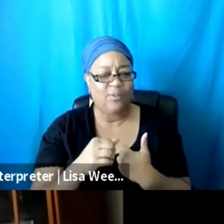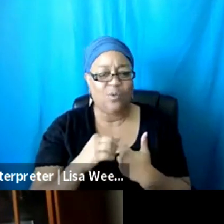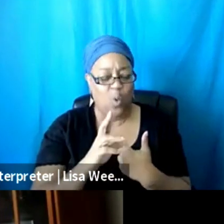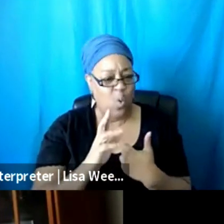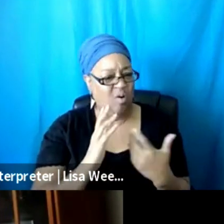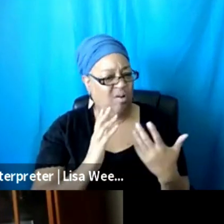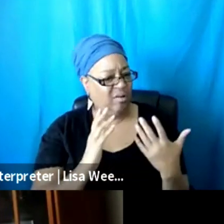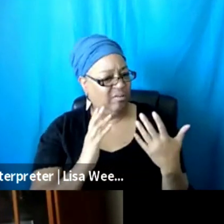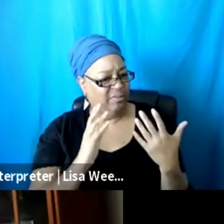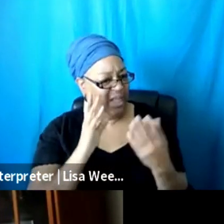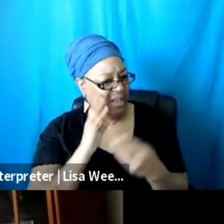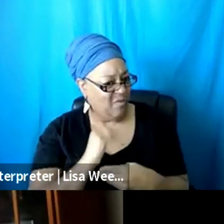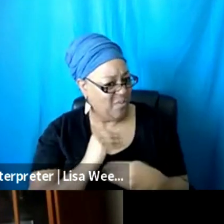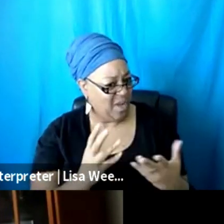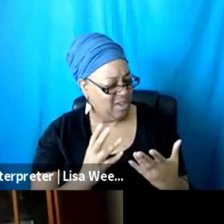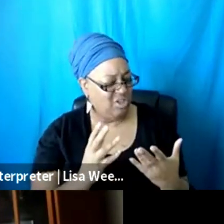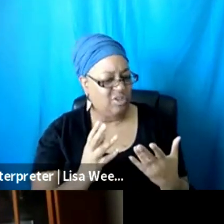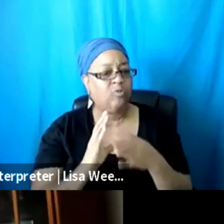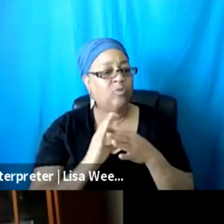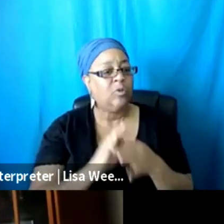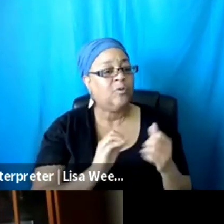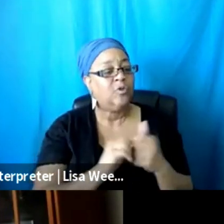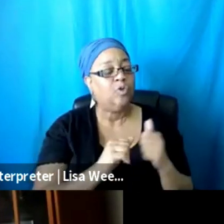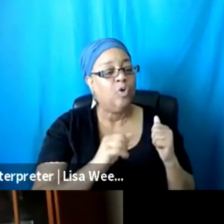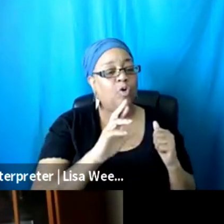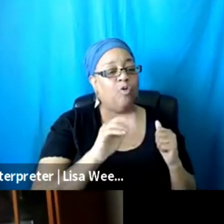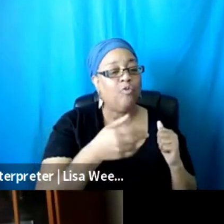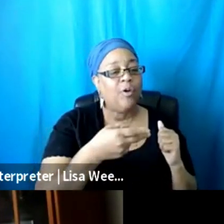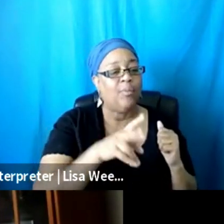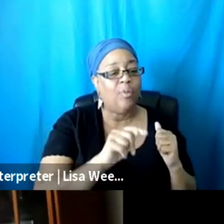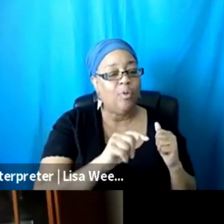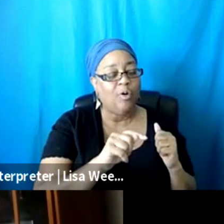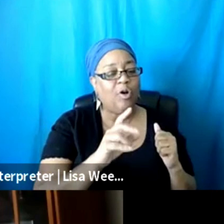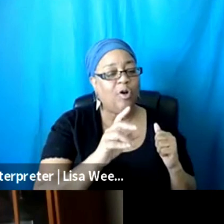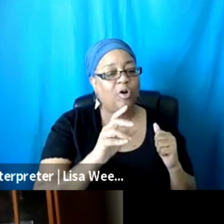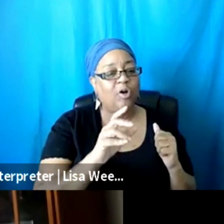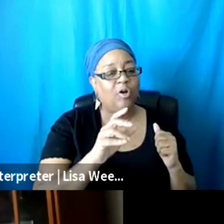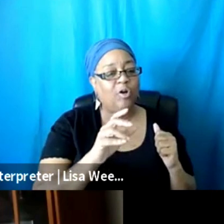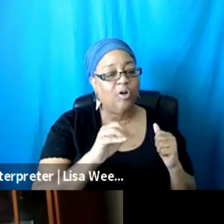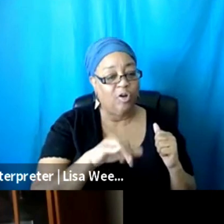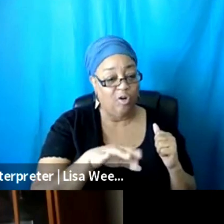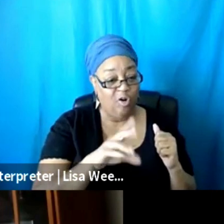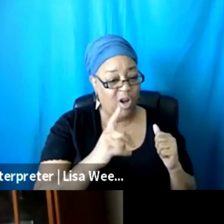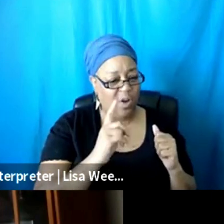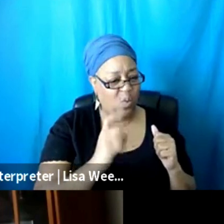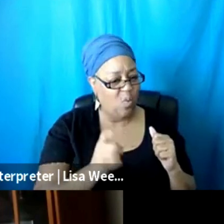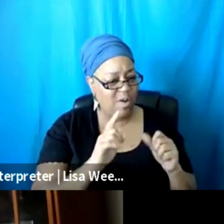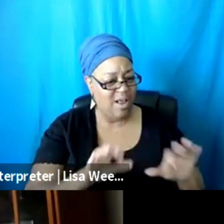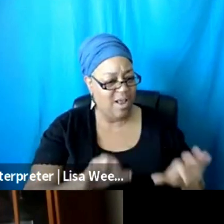your report card and what actions could be taken on a state by state level?